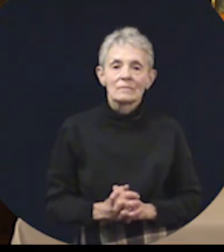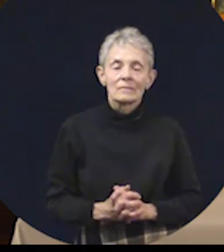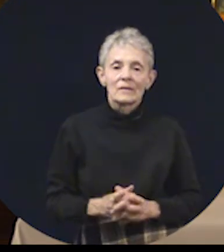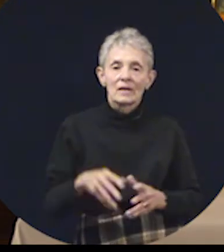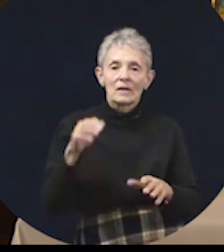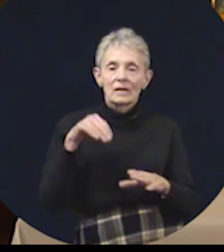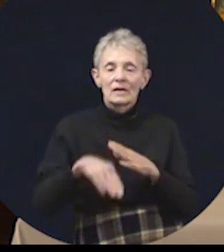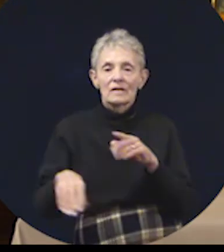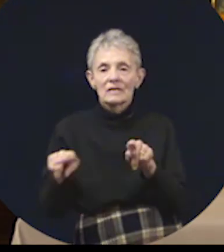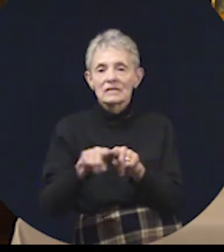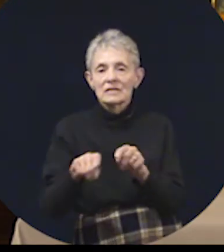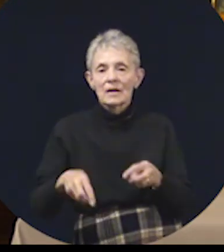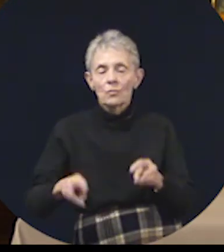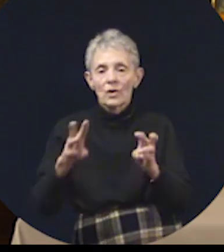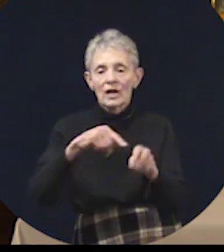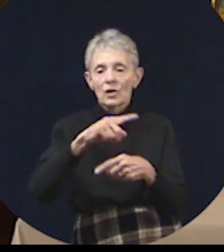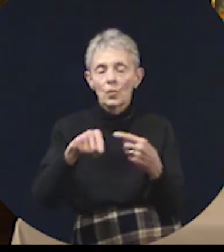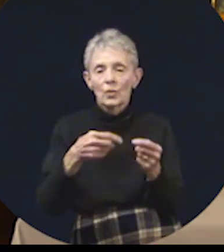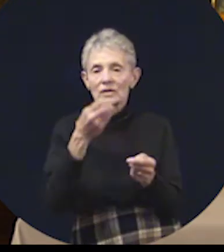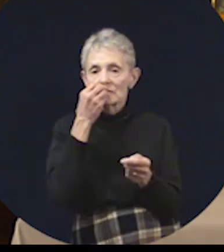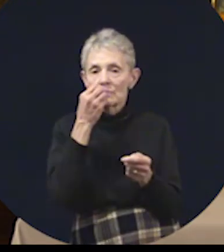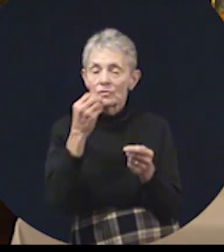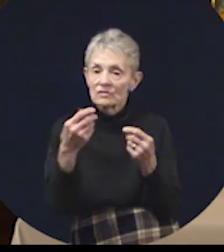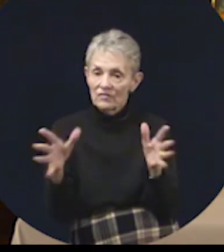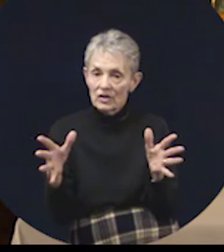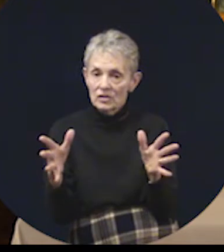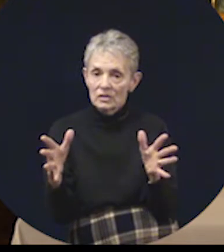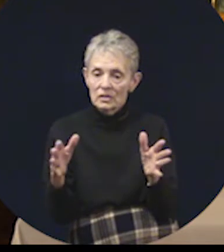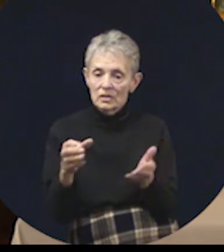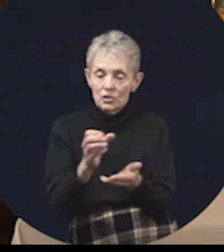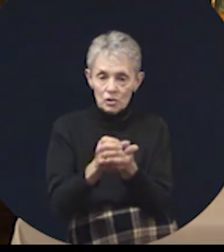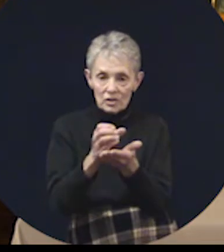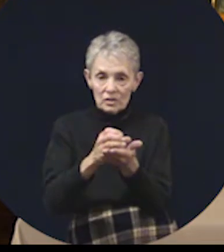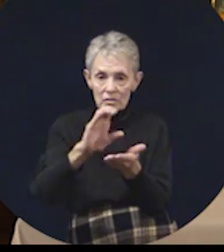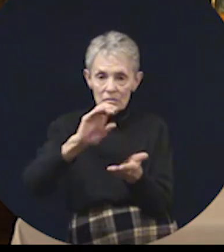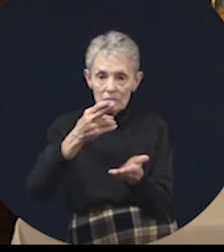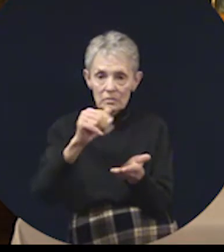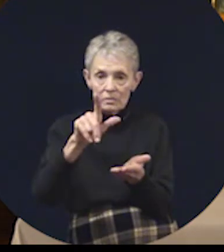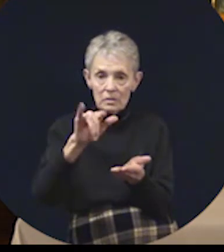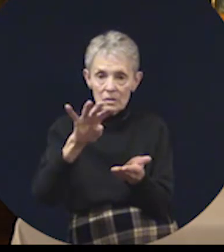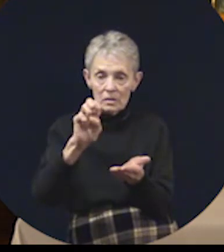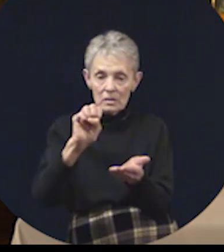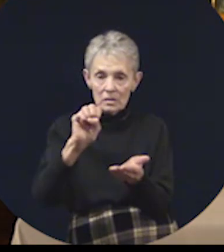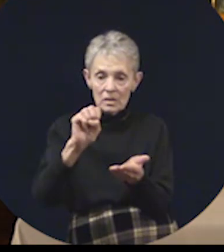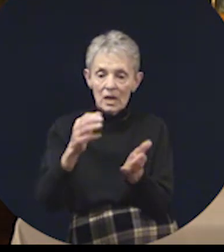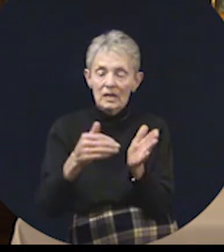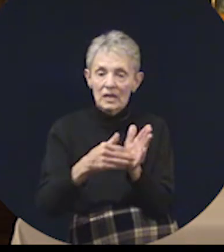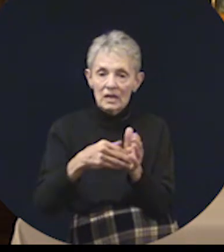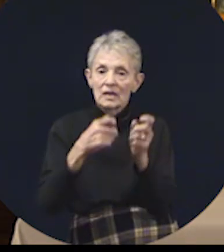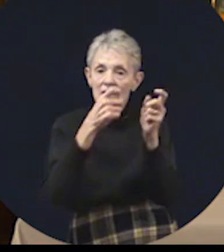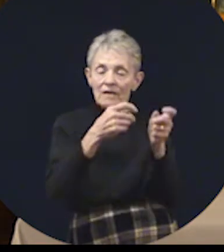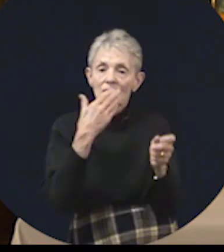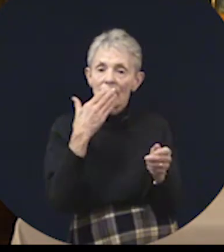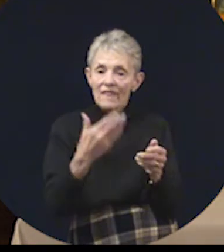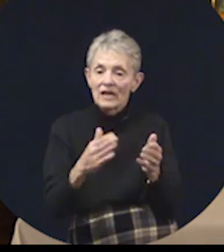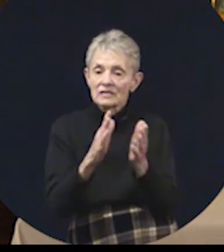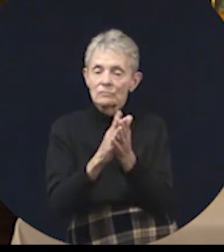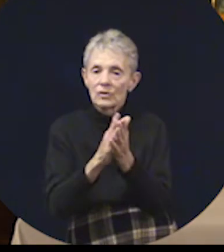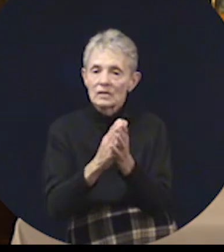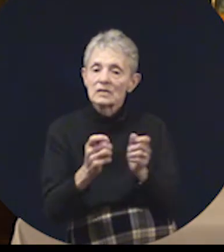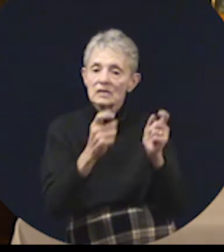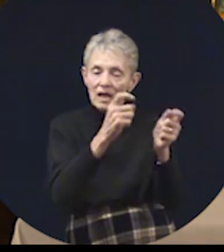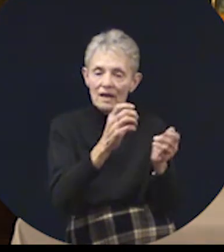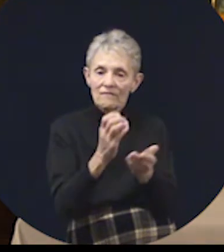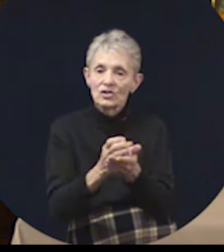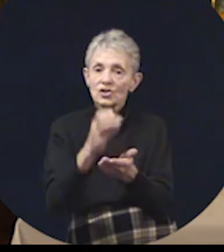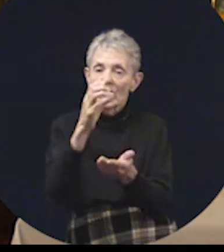In a similar way, when the supper was ended, he took the chalice. Again, he gave you thanks and praise. He gave the chalice to